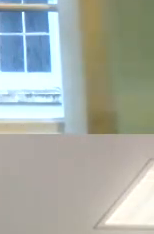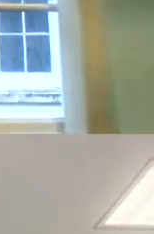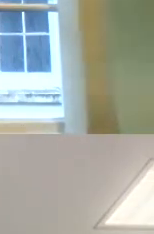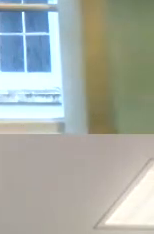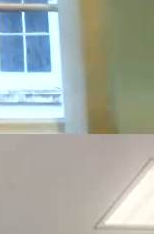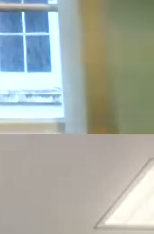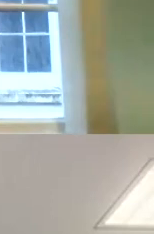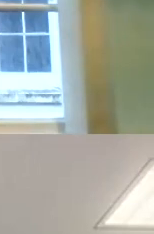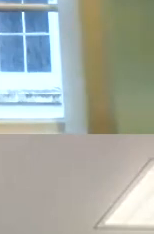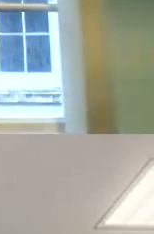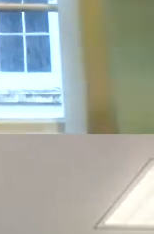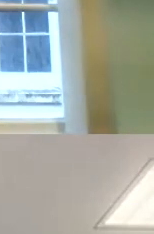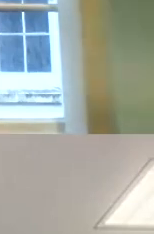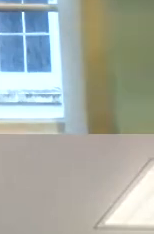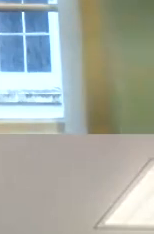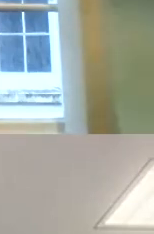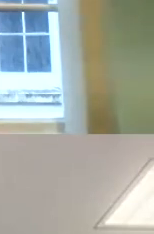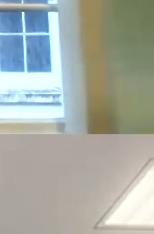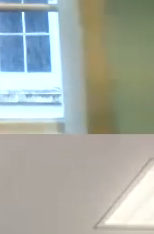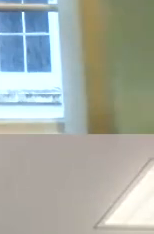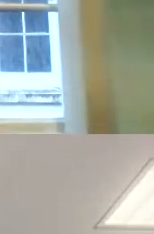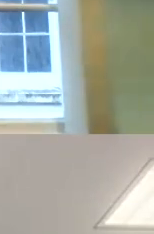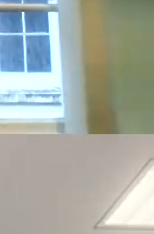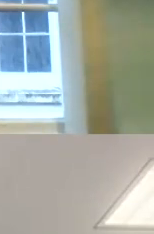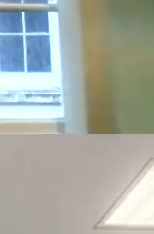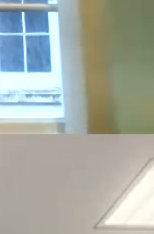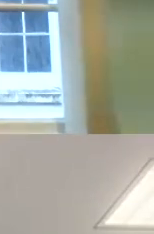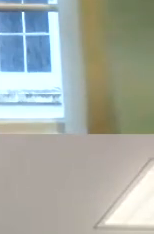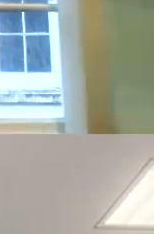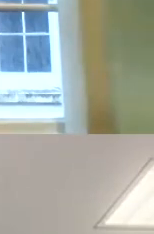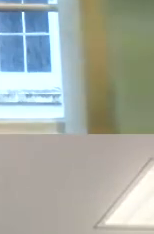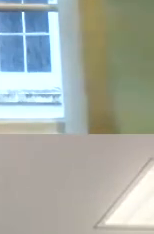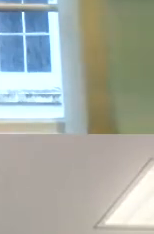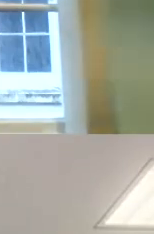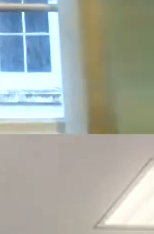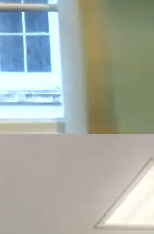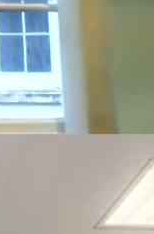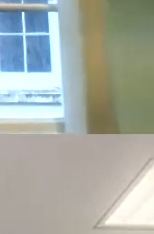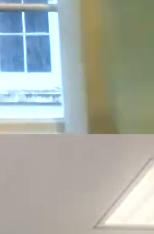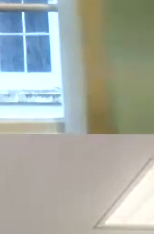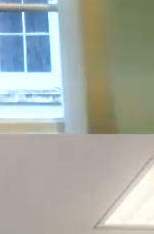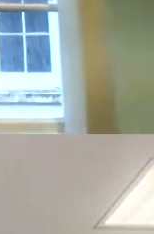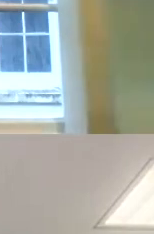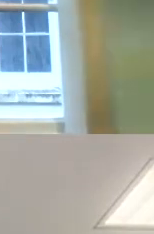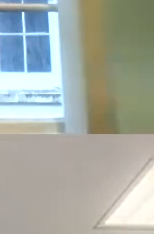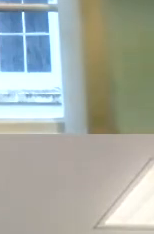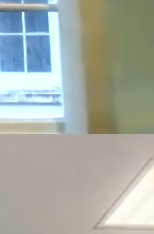we have children. The children we have on our caseload, we teach pelvic floor